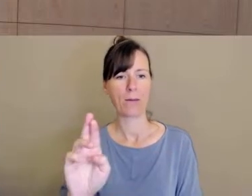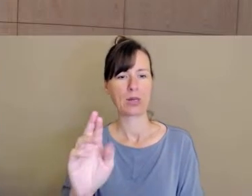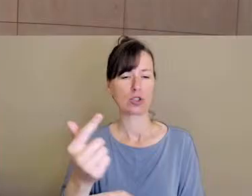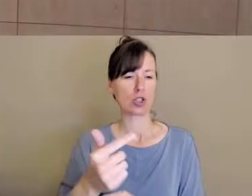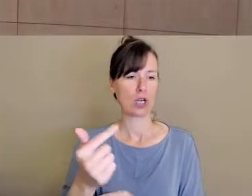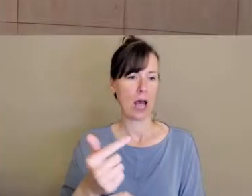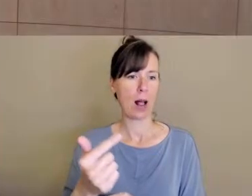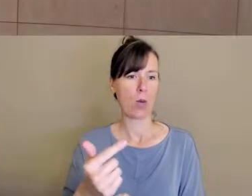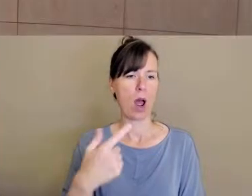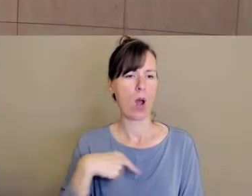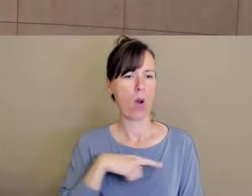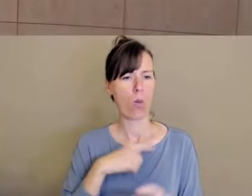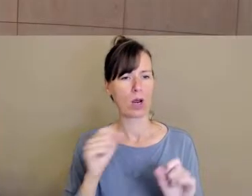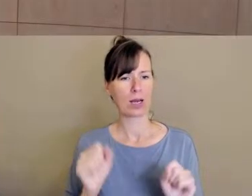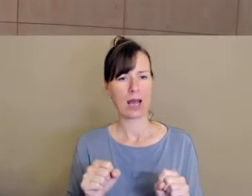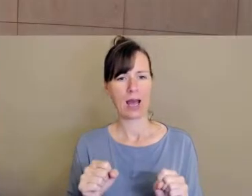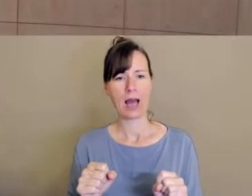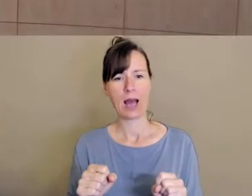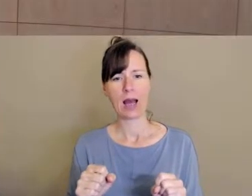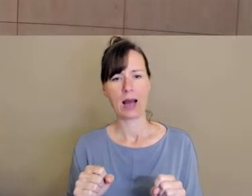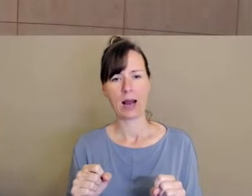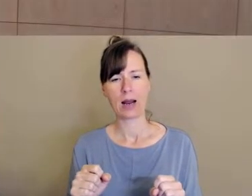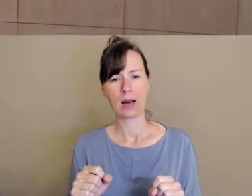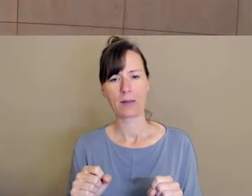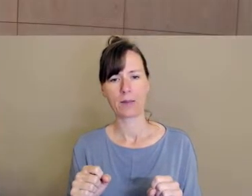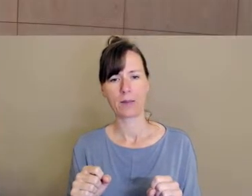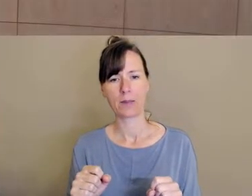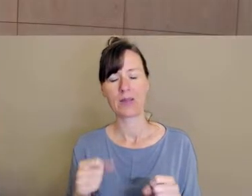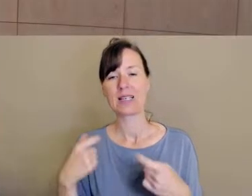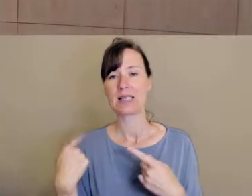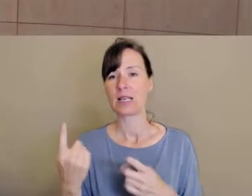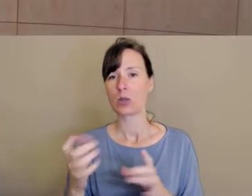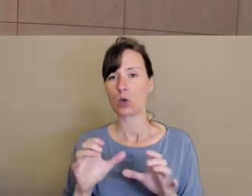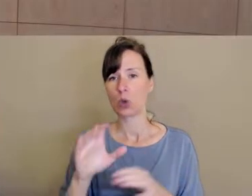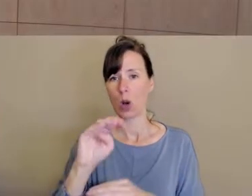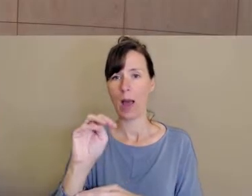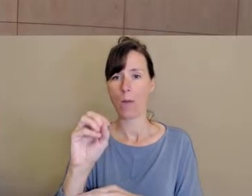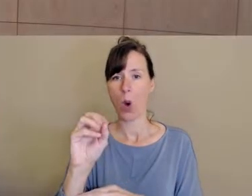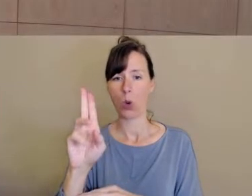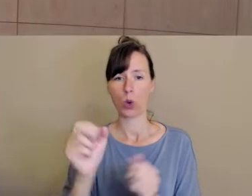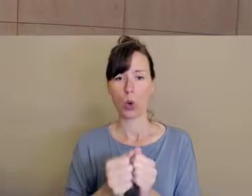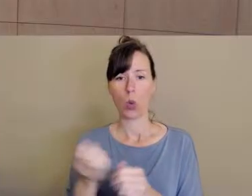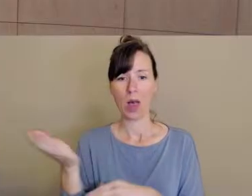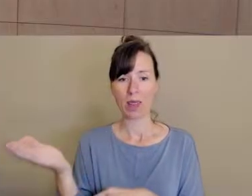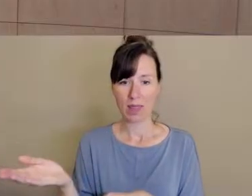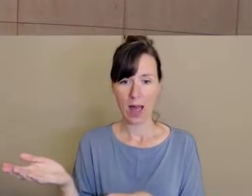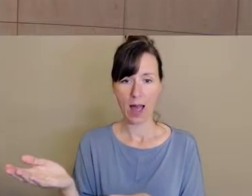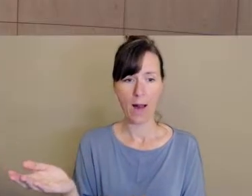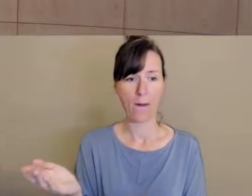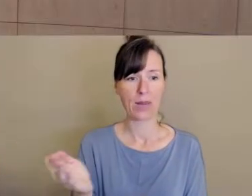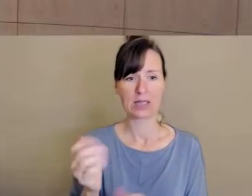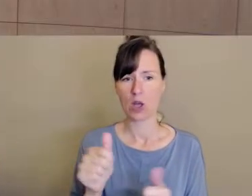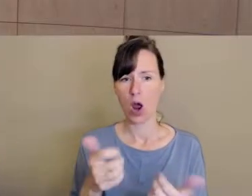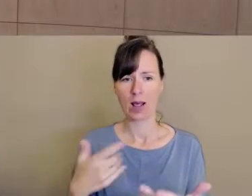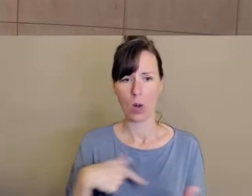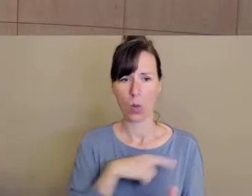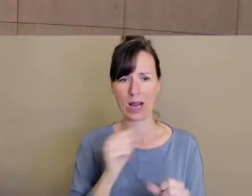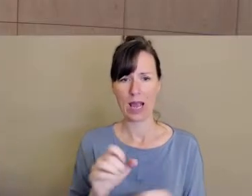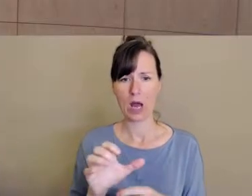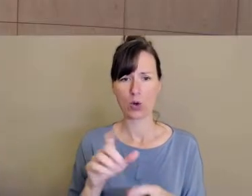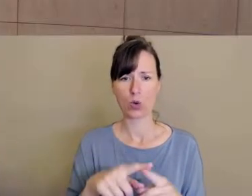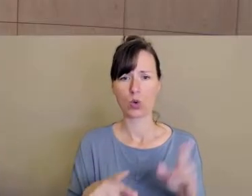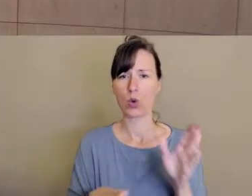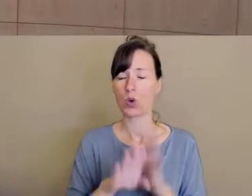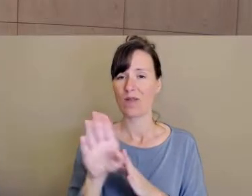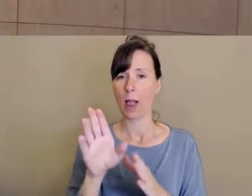since we're doing like MOUs with them right now, is there anything that we could develop like a contract with Ross Management in case they do fail